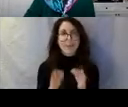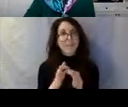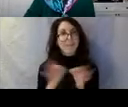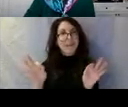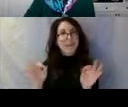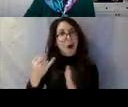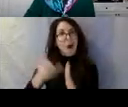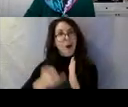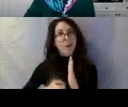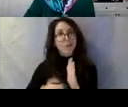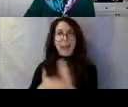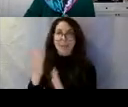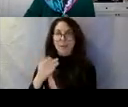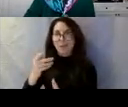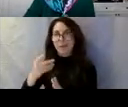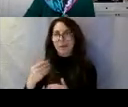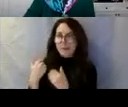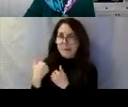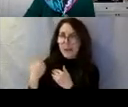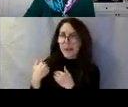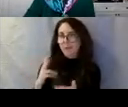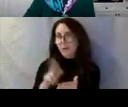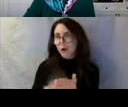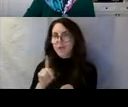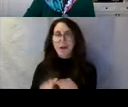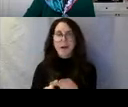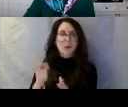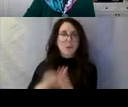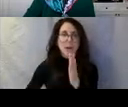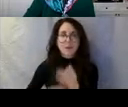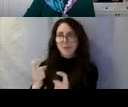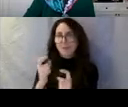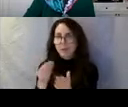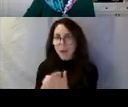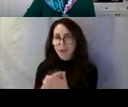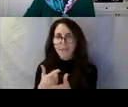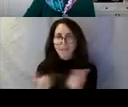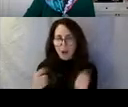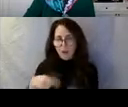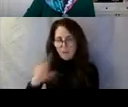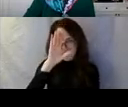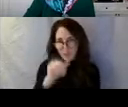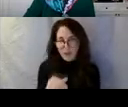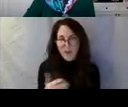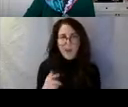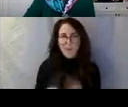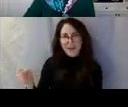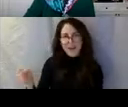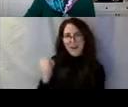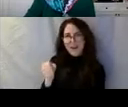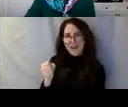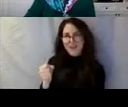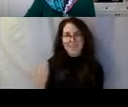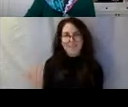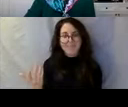their grants and do all their cash flows and do all their contracts. And I'll stop the list, but you know what's on that list. And so this is